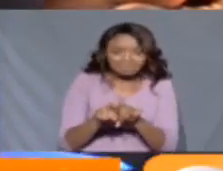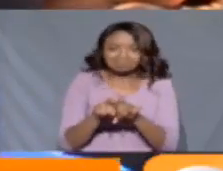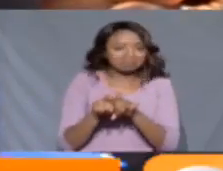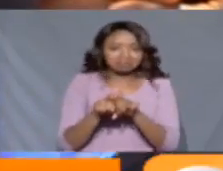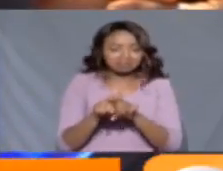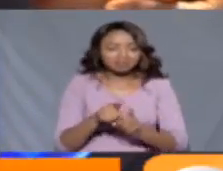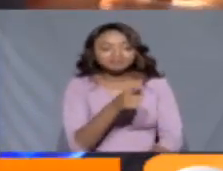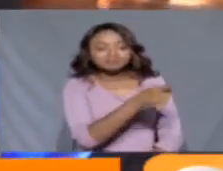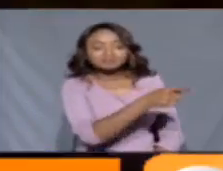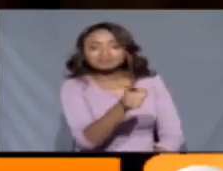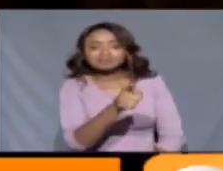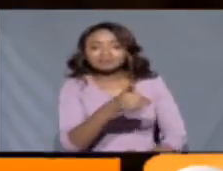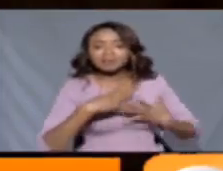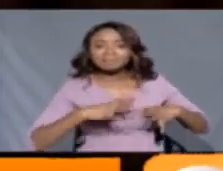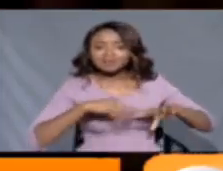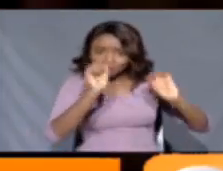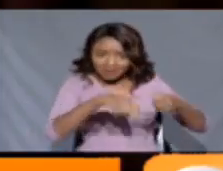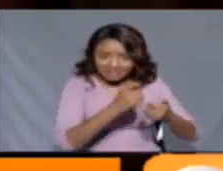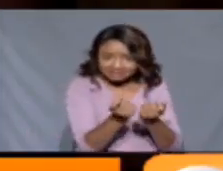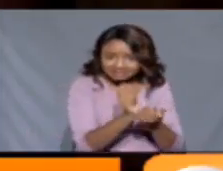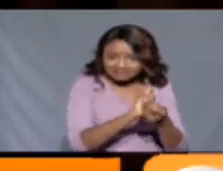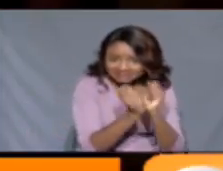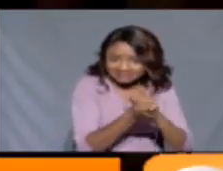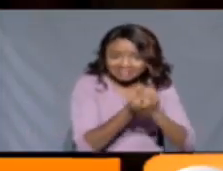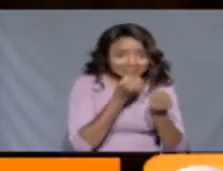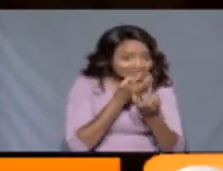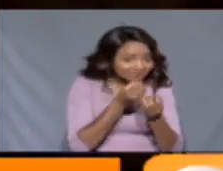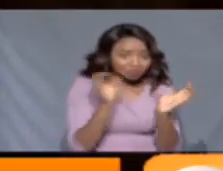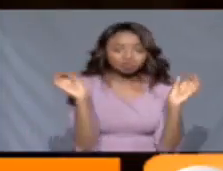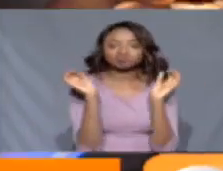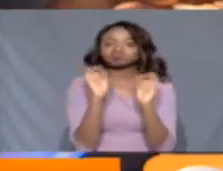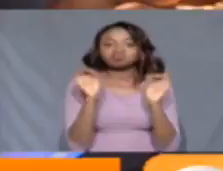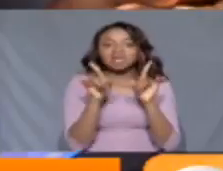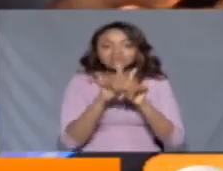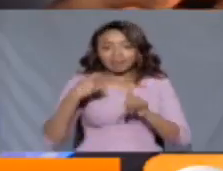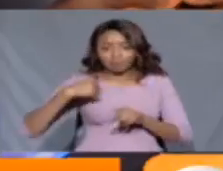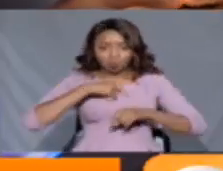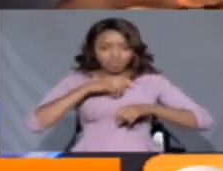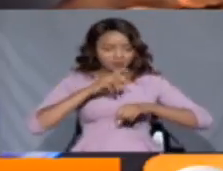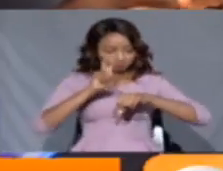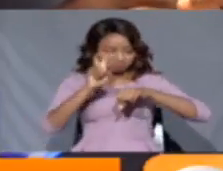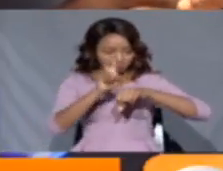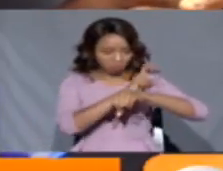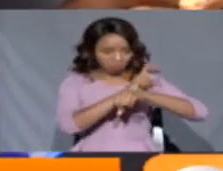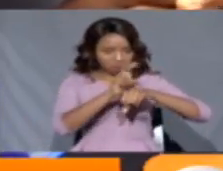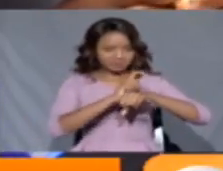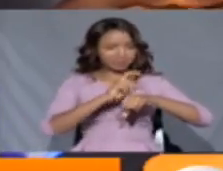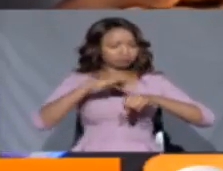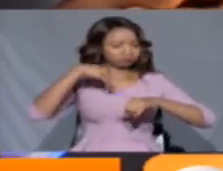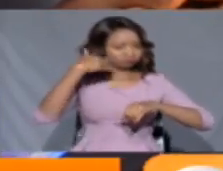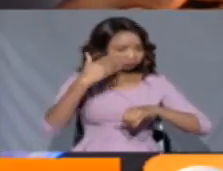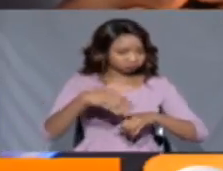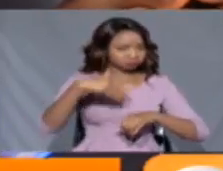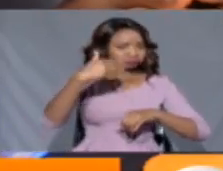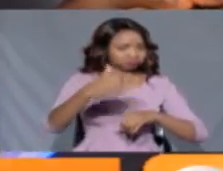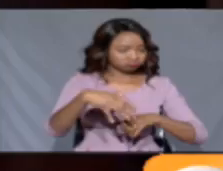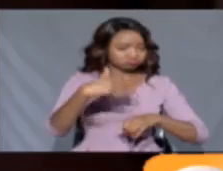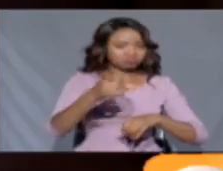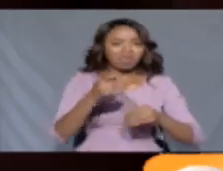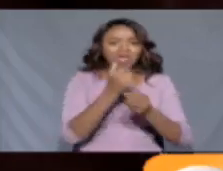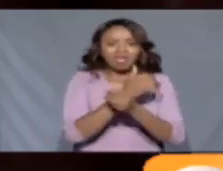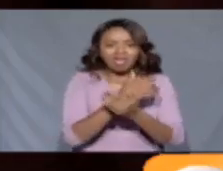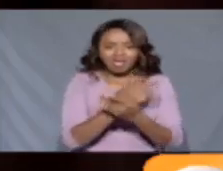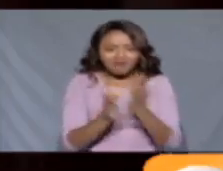the software that is already there, and that we will be monitoring on a continuous basis everything that is being